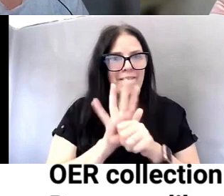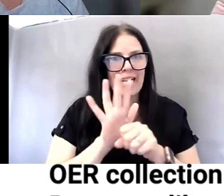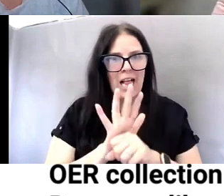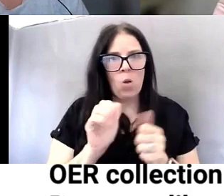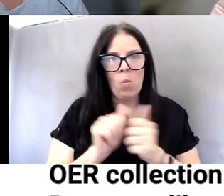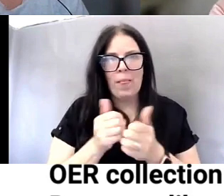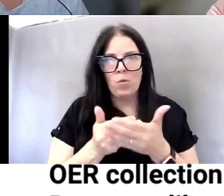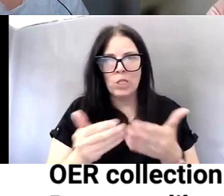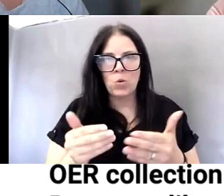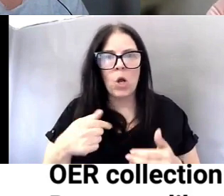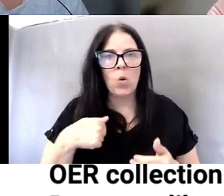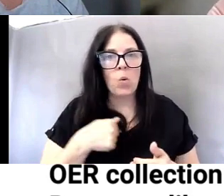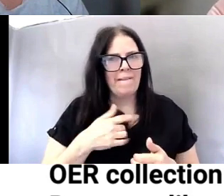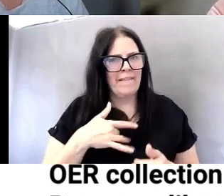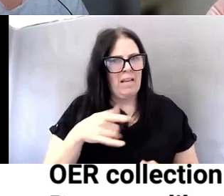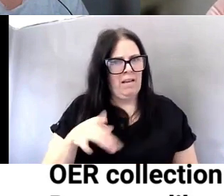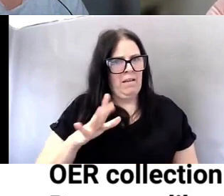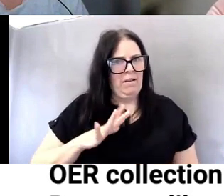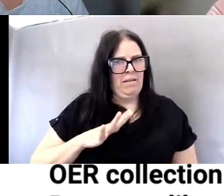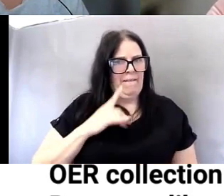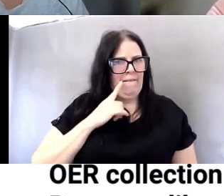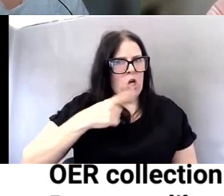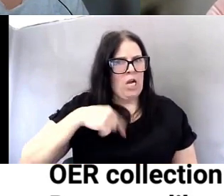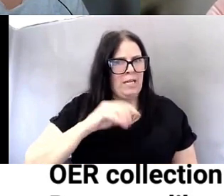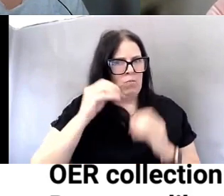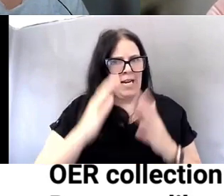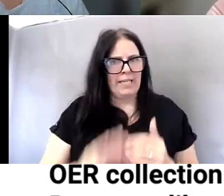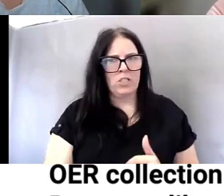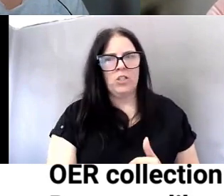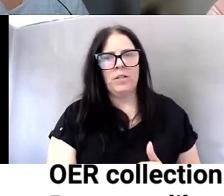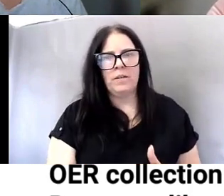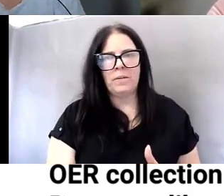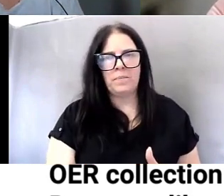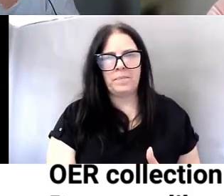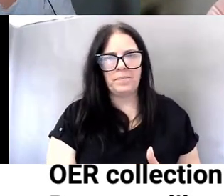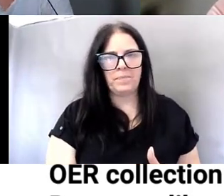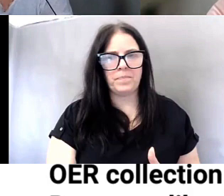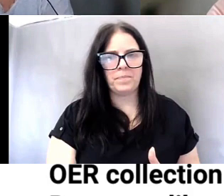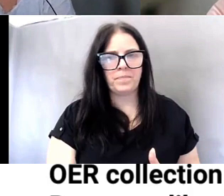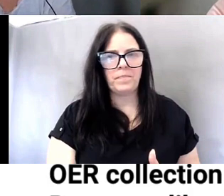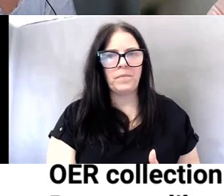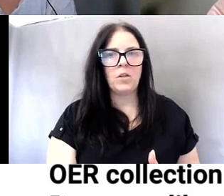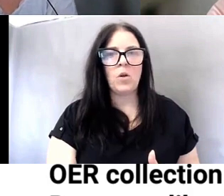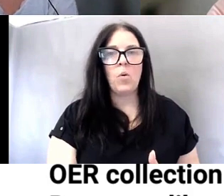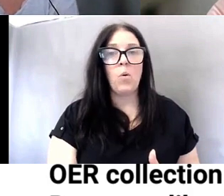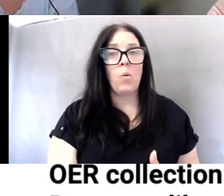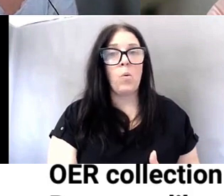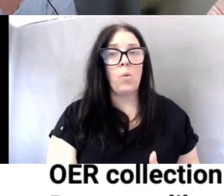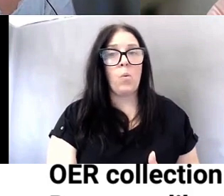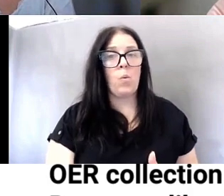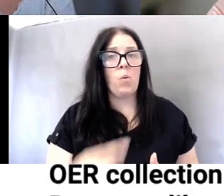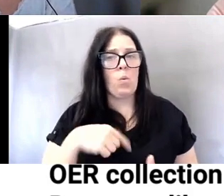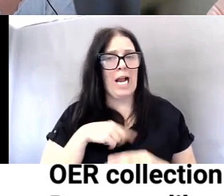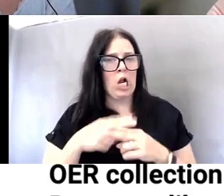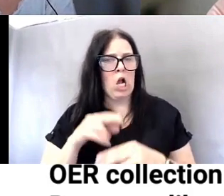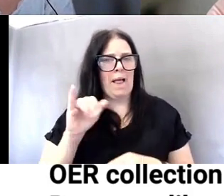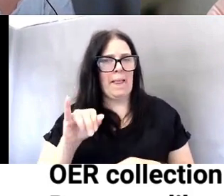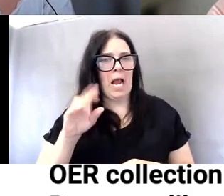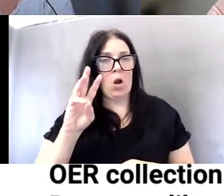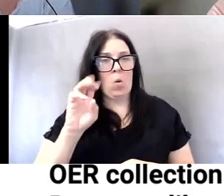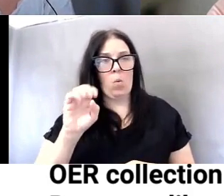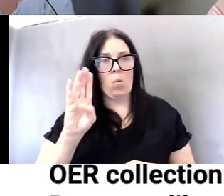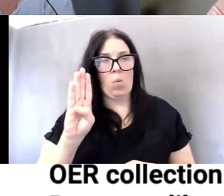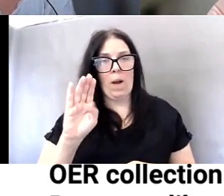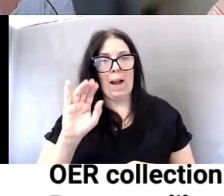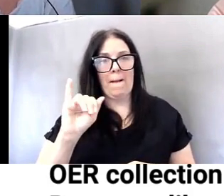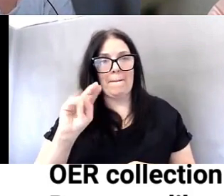be useful to practitioners. So we called it the Web Index, and we had online